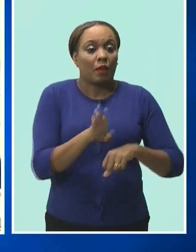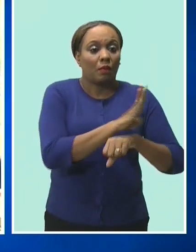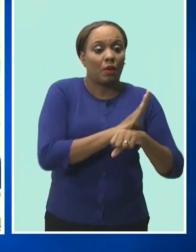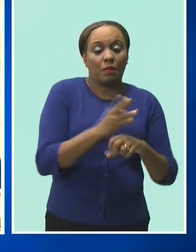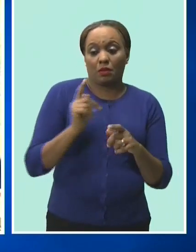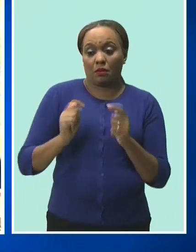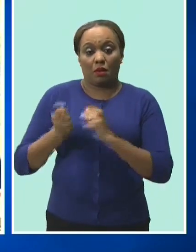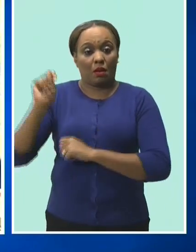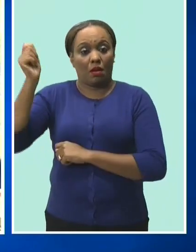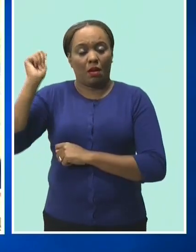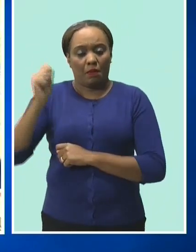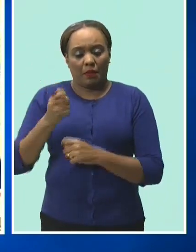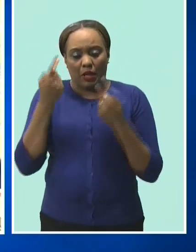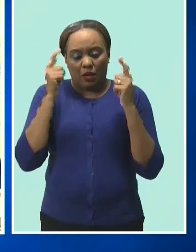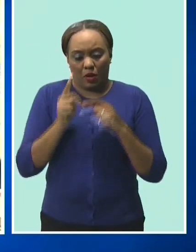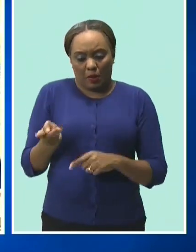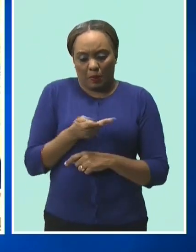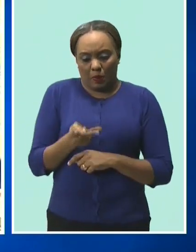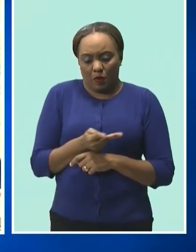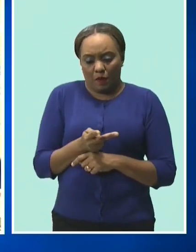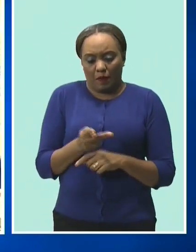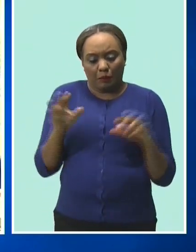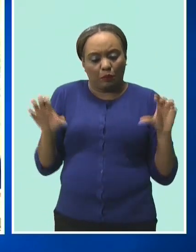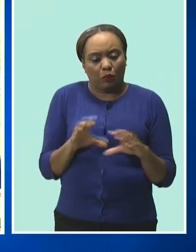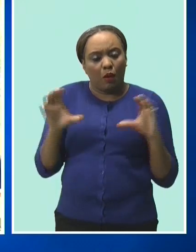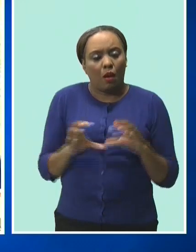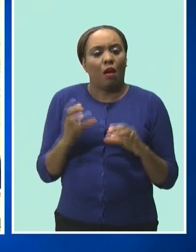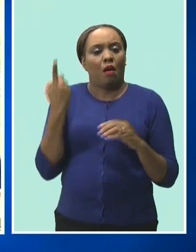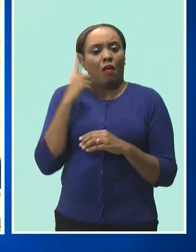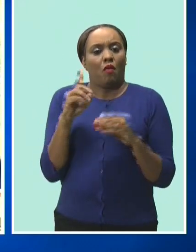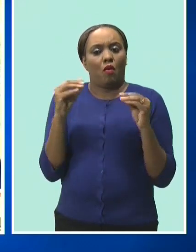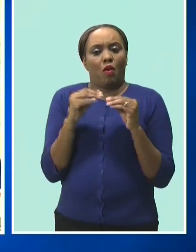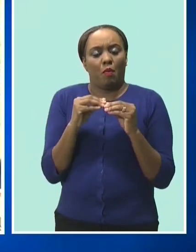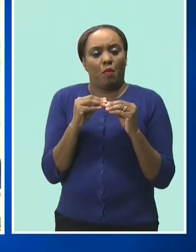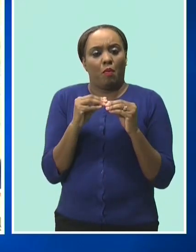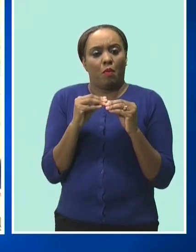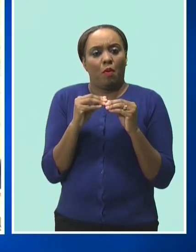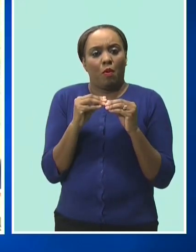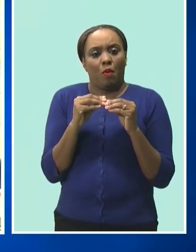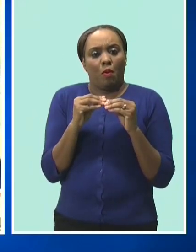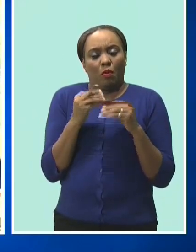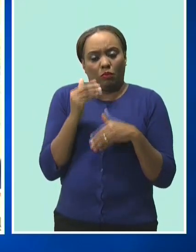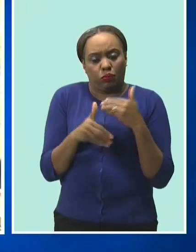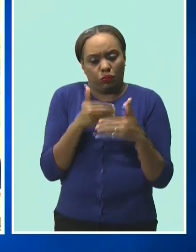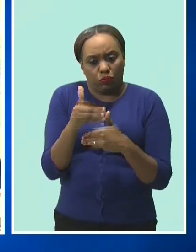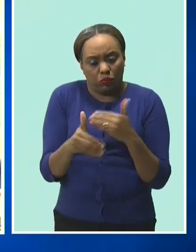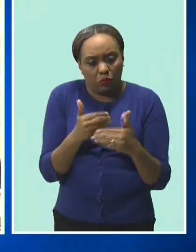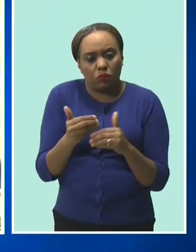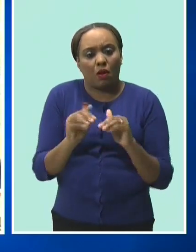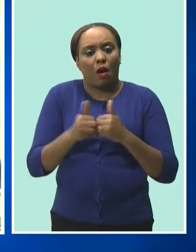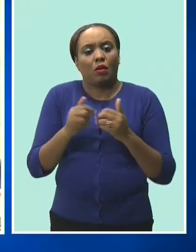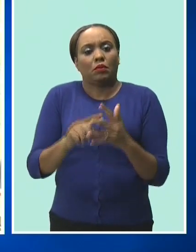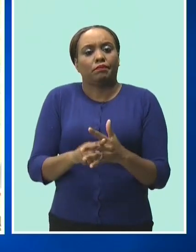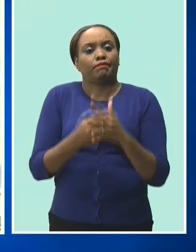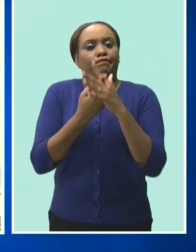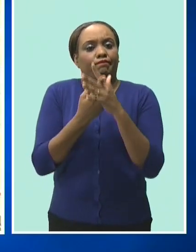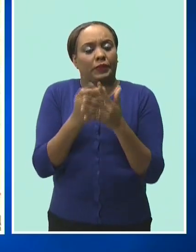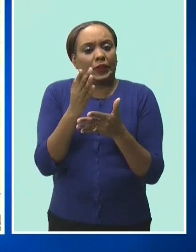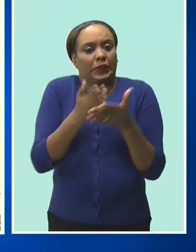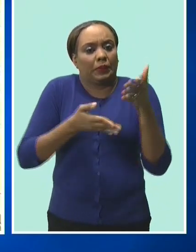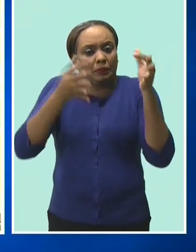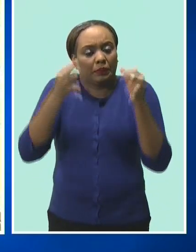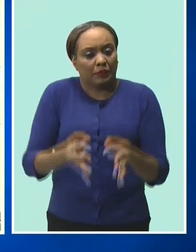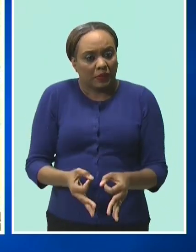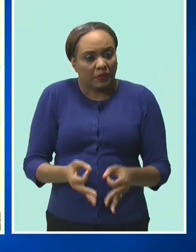administrative standpoint to allow a further and severe expectation of the implementation of some of the decisions that we've taken